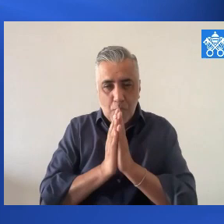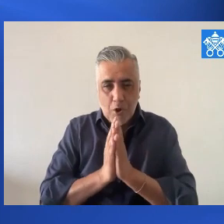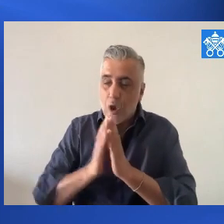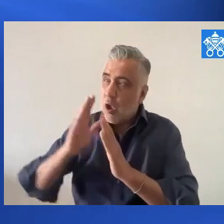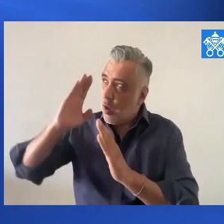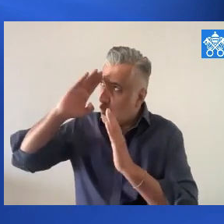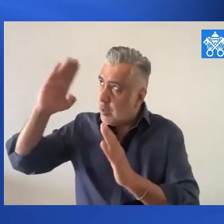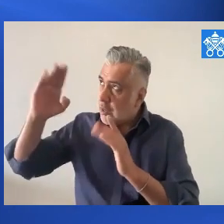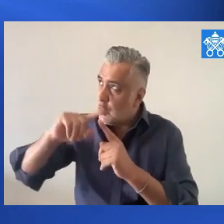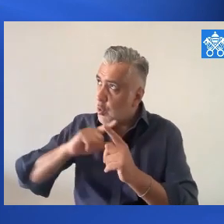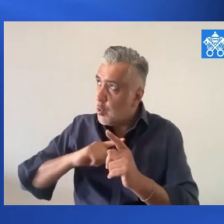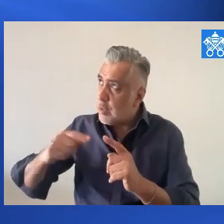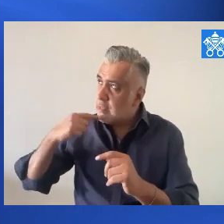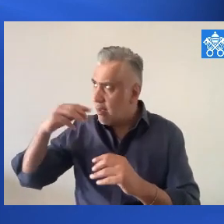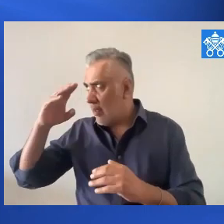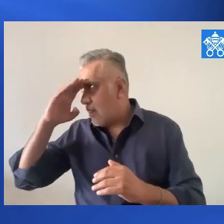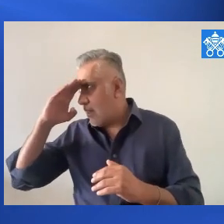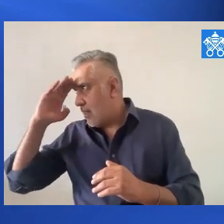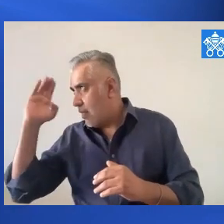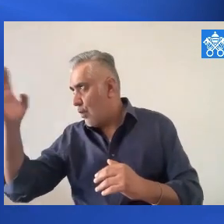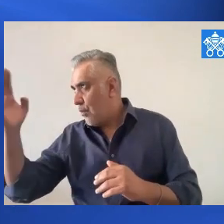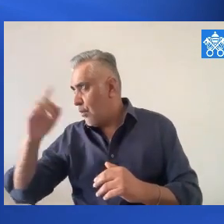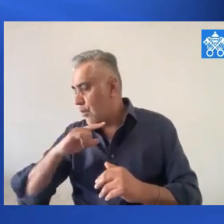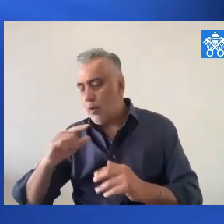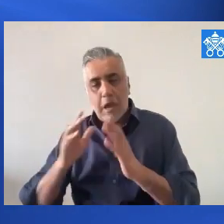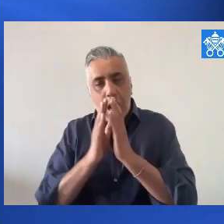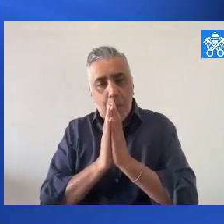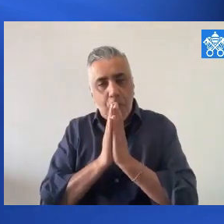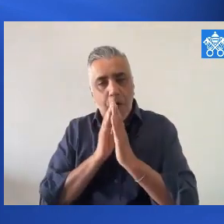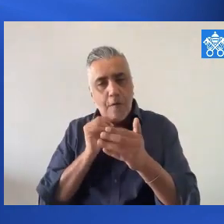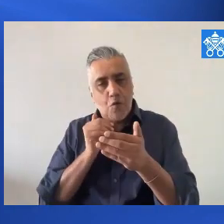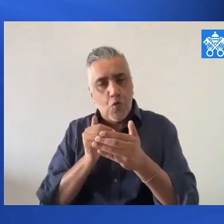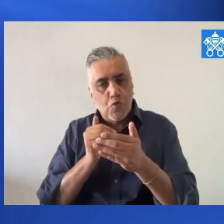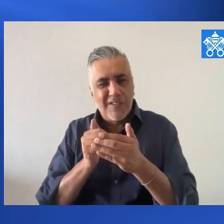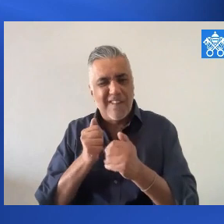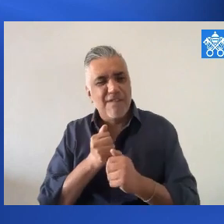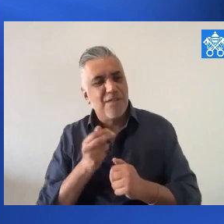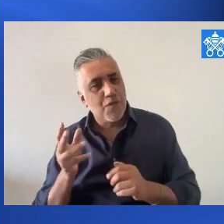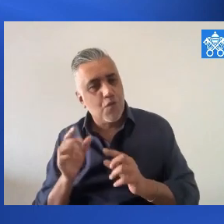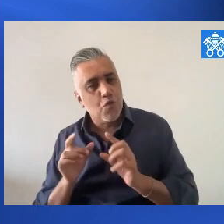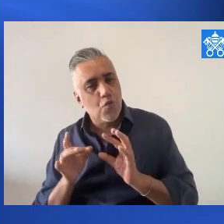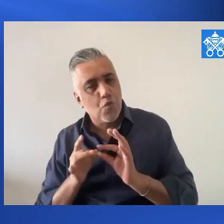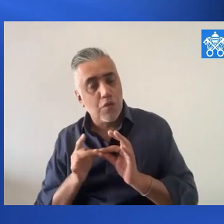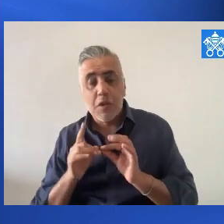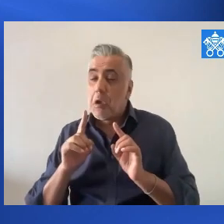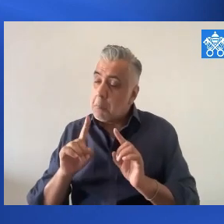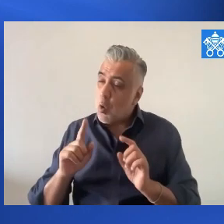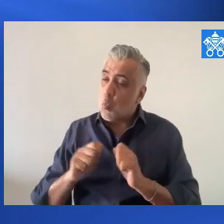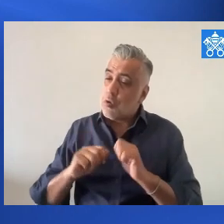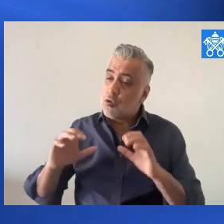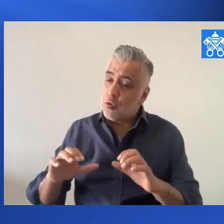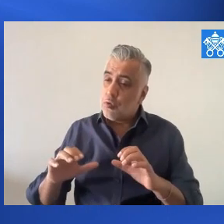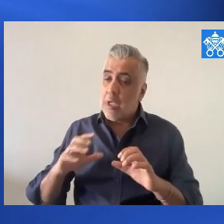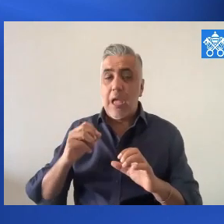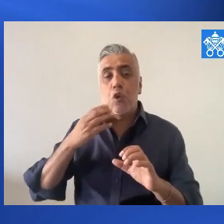So let's keep this simple prayer of the idea of greeting the Lord and saying, "Hello, Lord." The prayer of closeness,